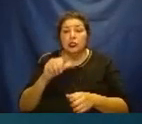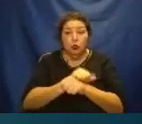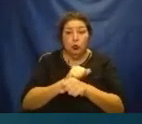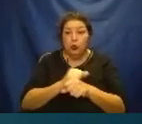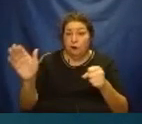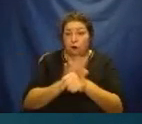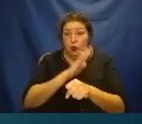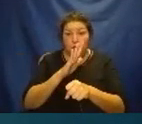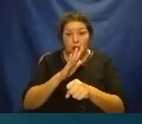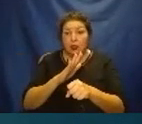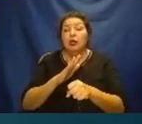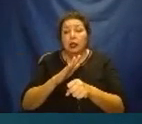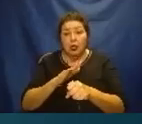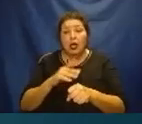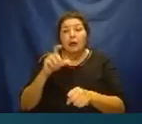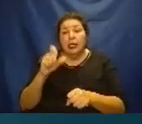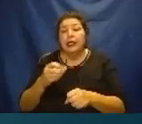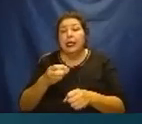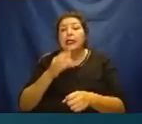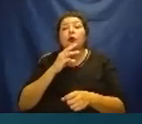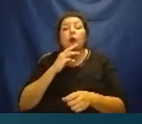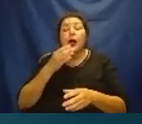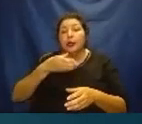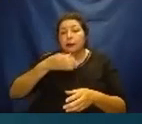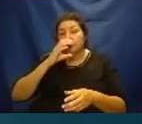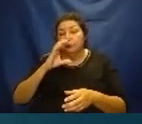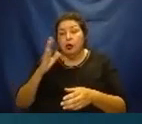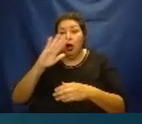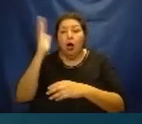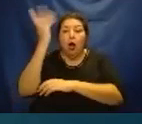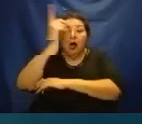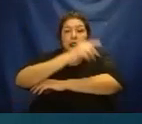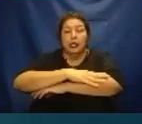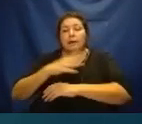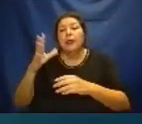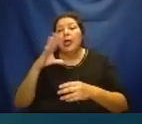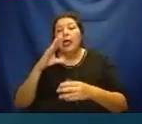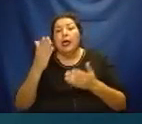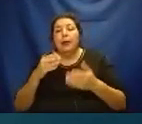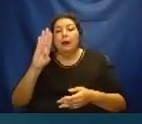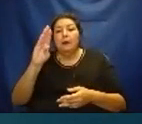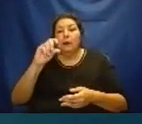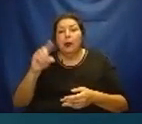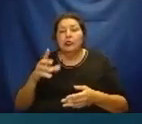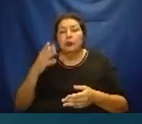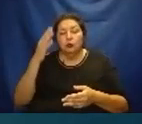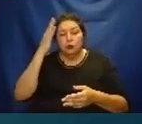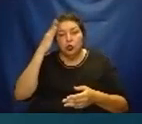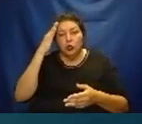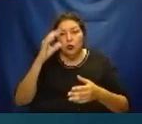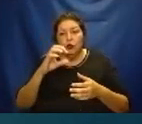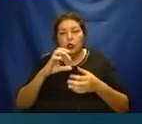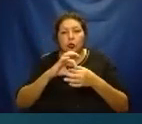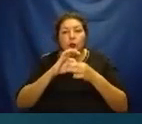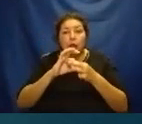day. And even though Boaz was probably aware of the relationship between